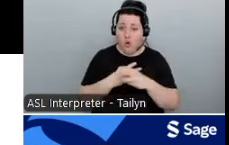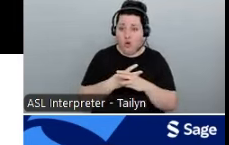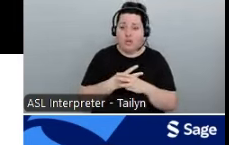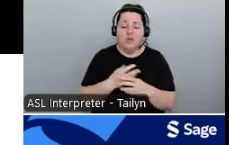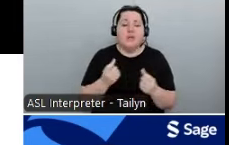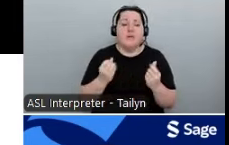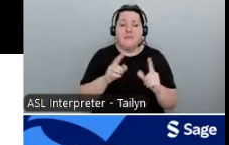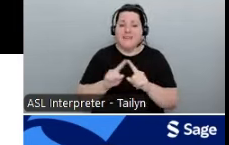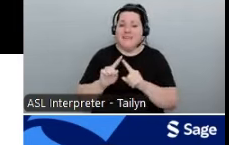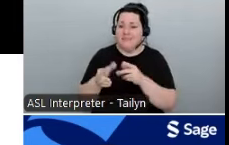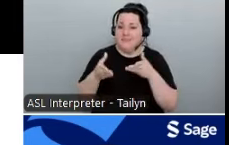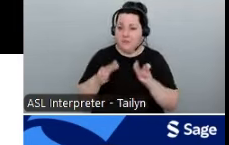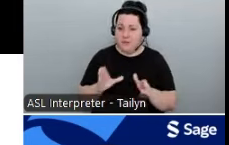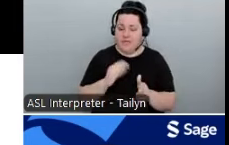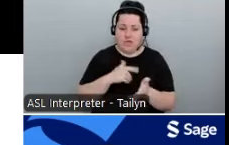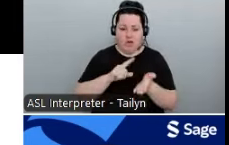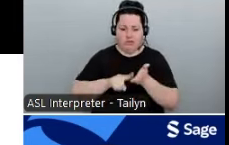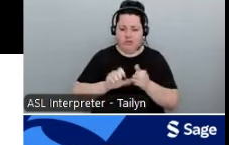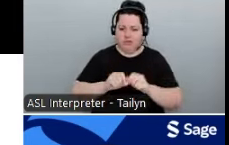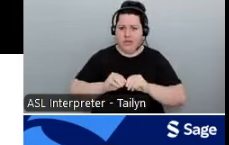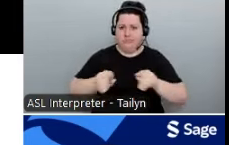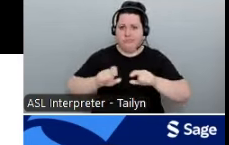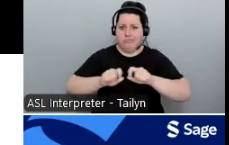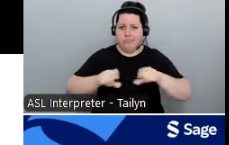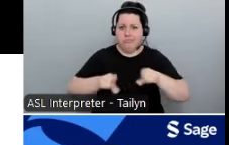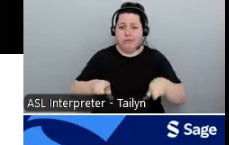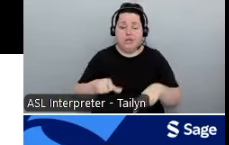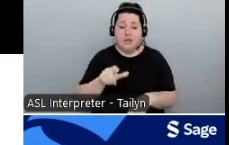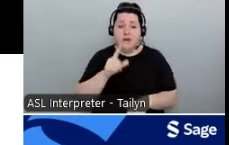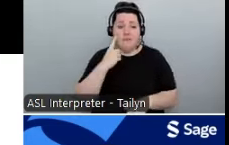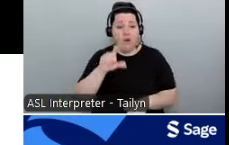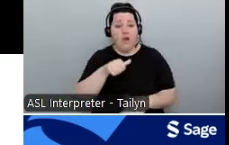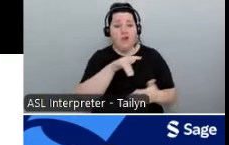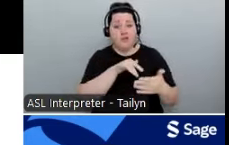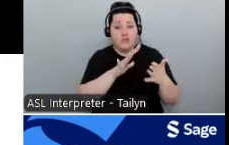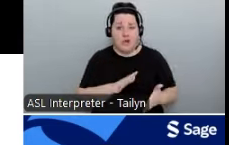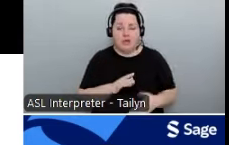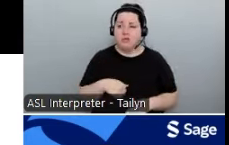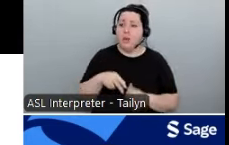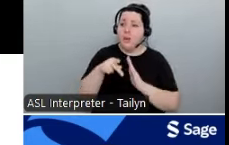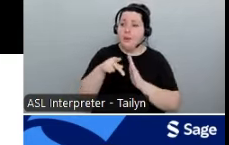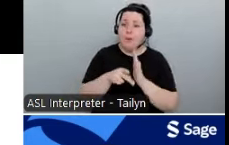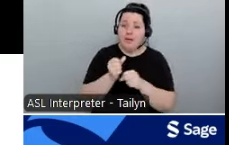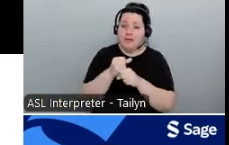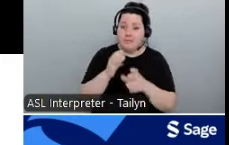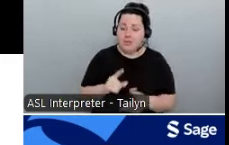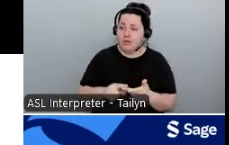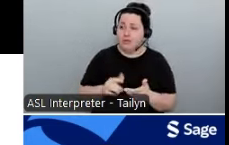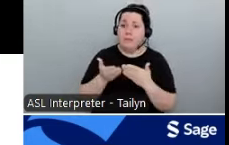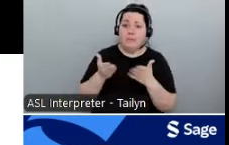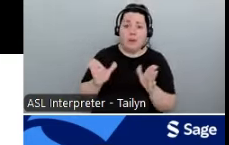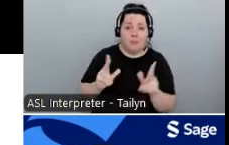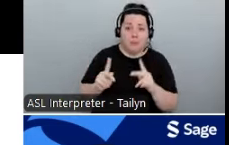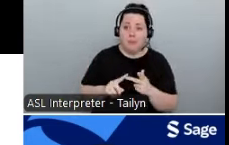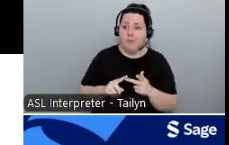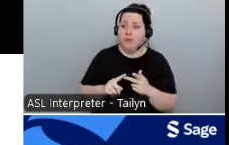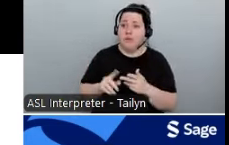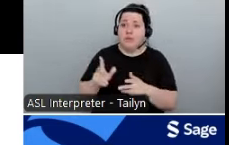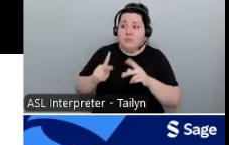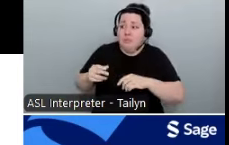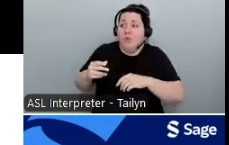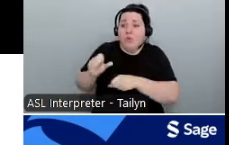ways that we can disseminate our research, not only to other scholars, but to policymakers, members of the public, practitioners, all of whom can